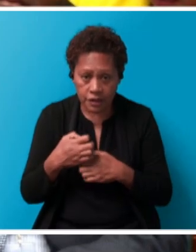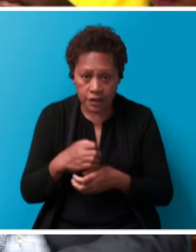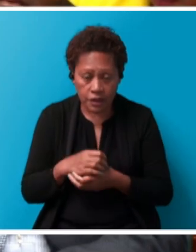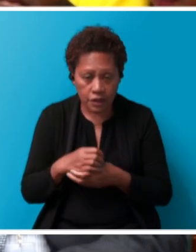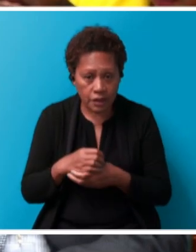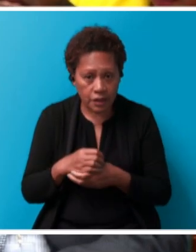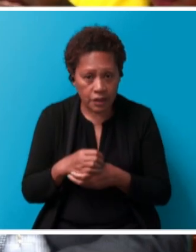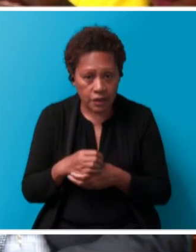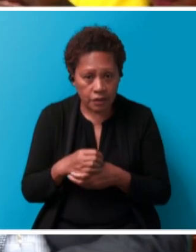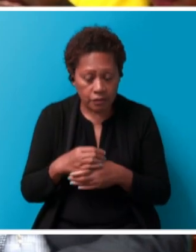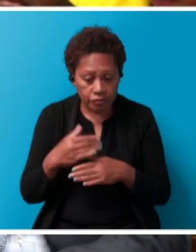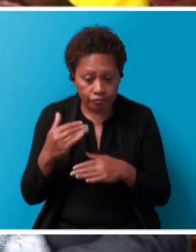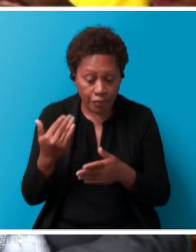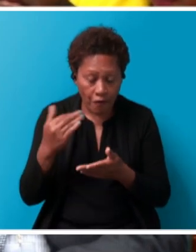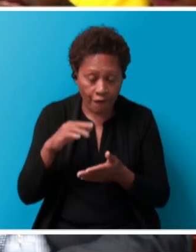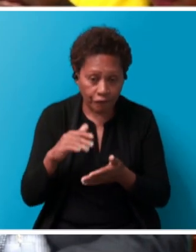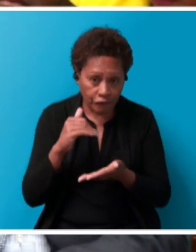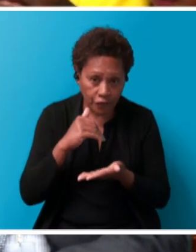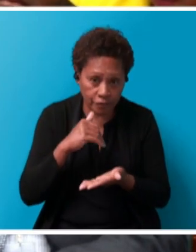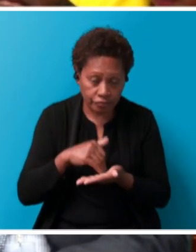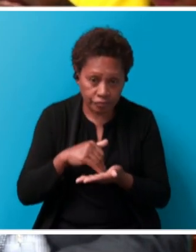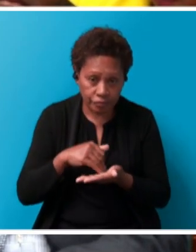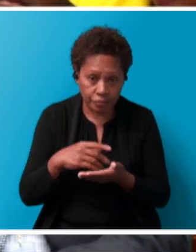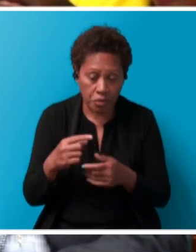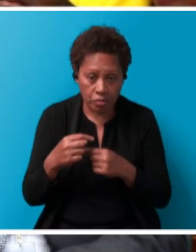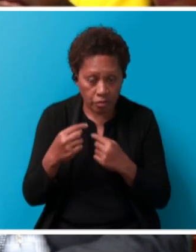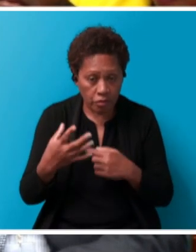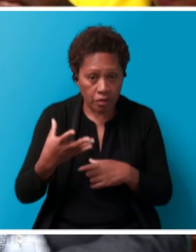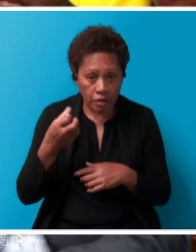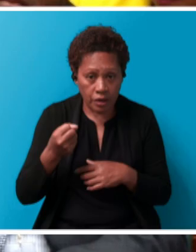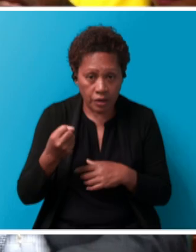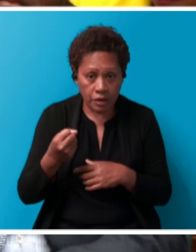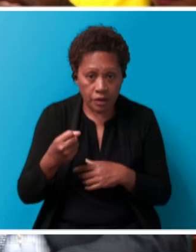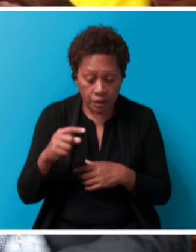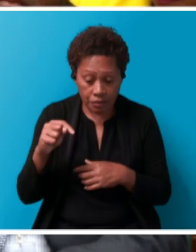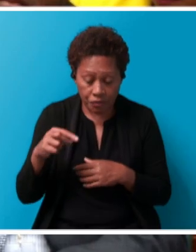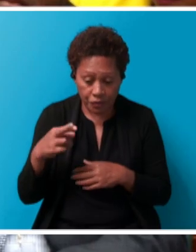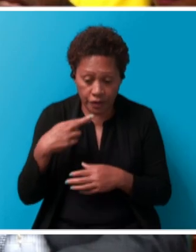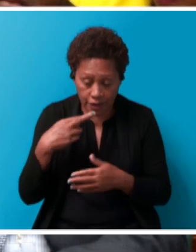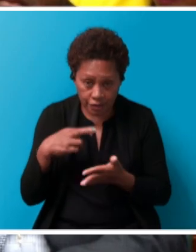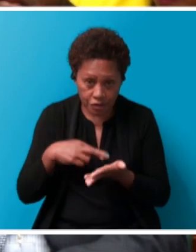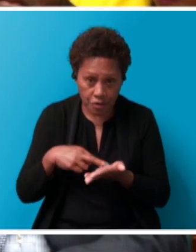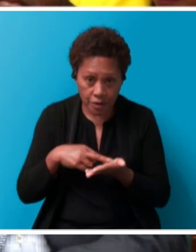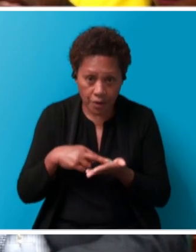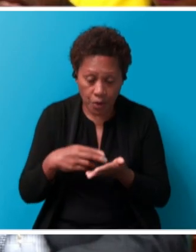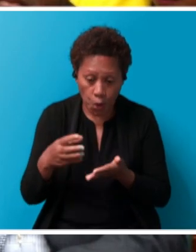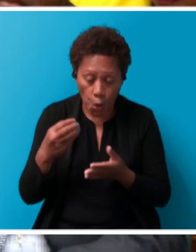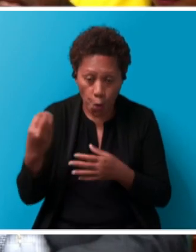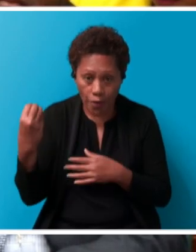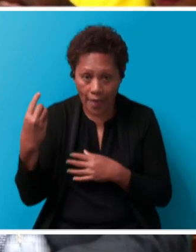is undertaking consultations with the various stakeholders regarding this report with the objective of